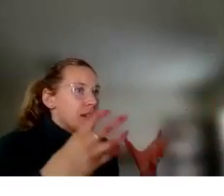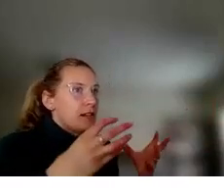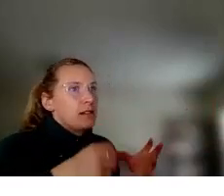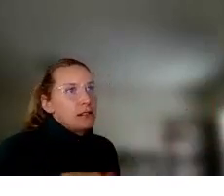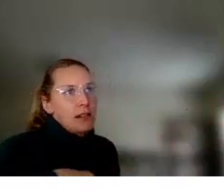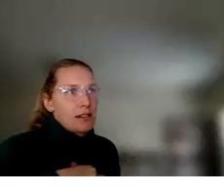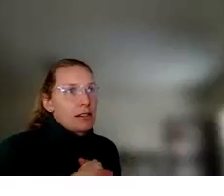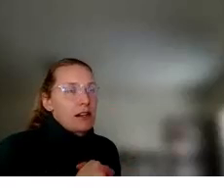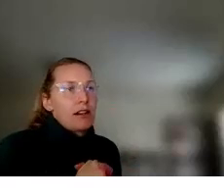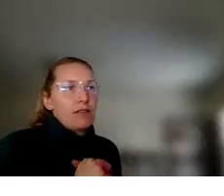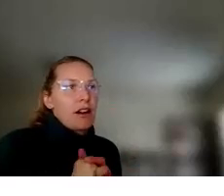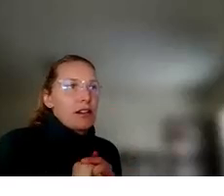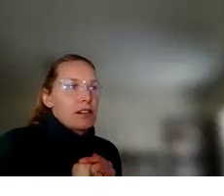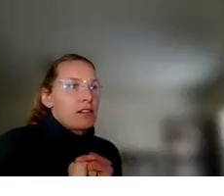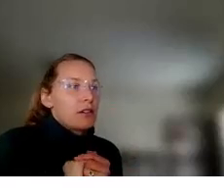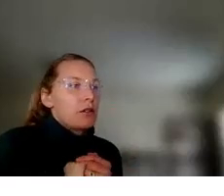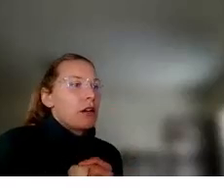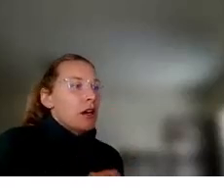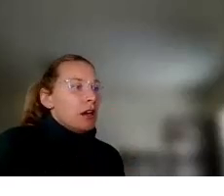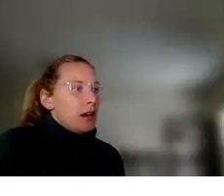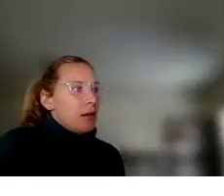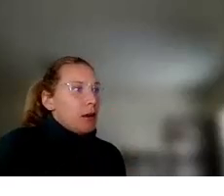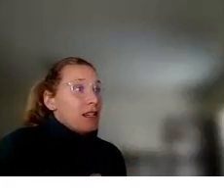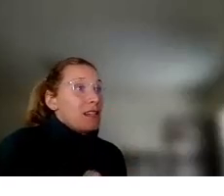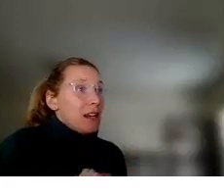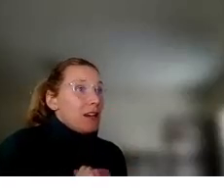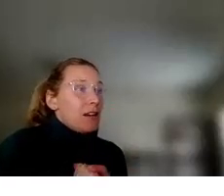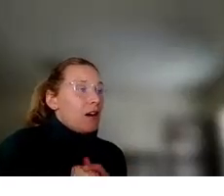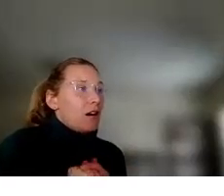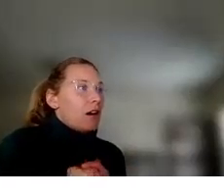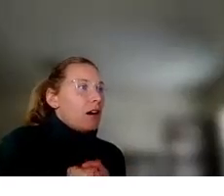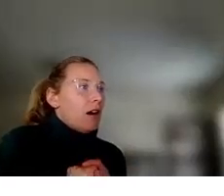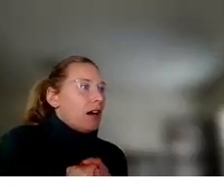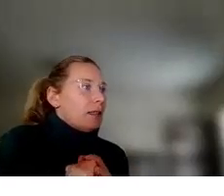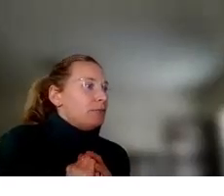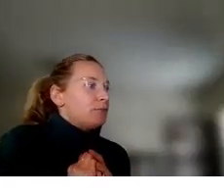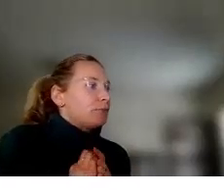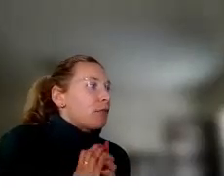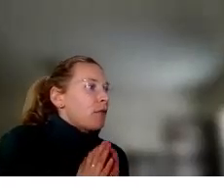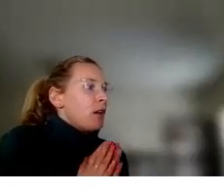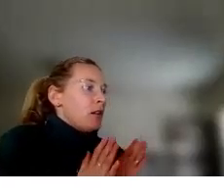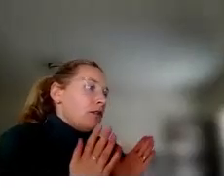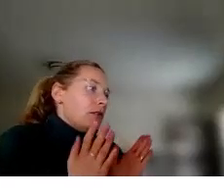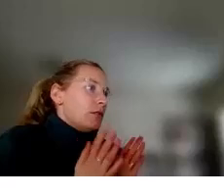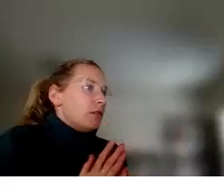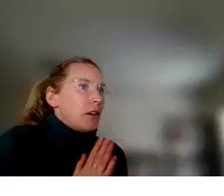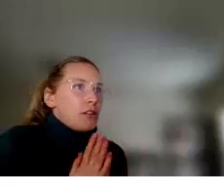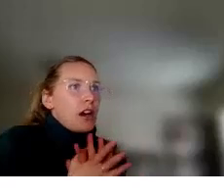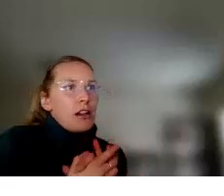essentially it's necessary for us to kind of maintain our